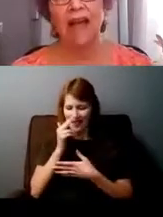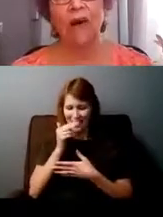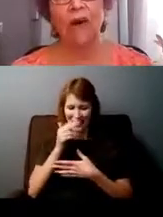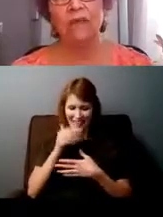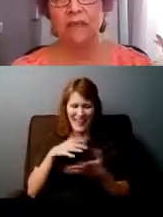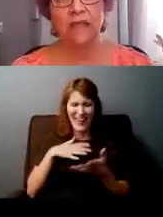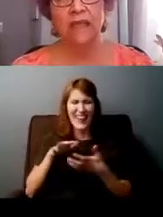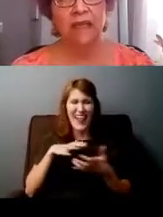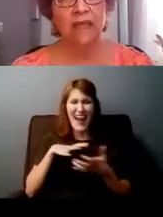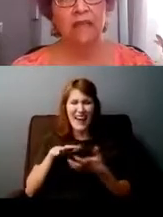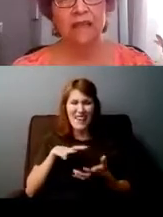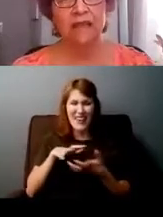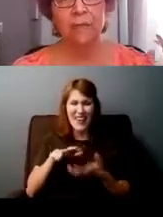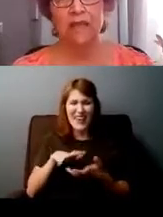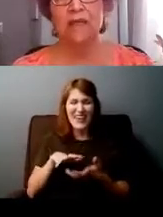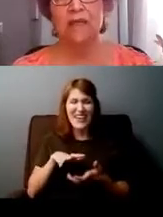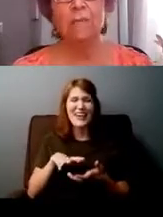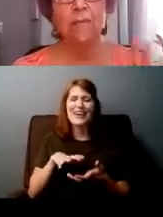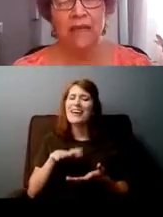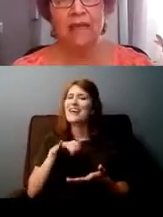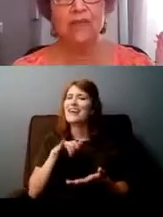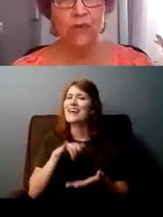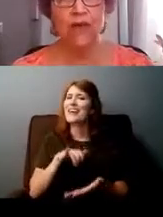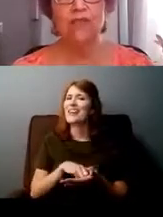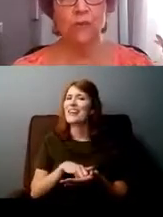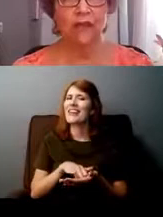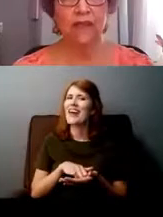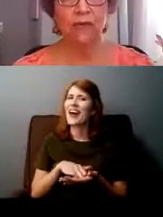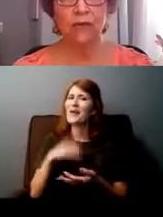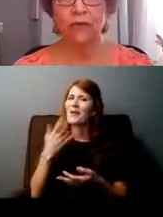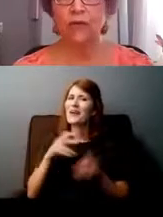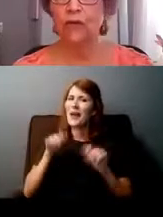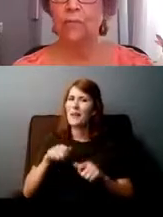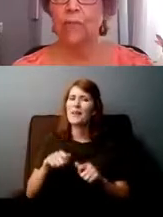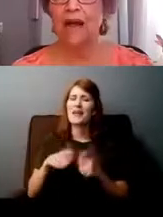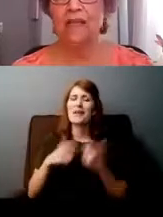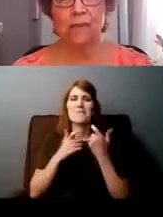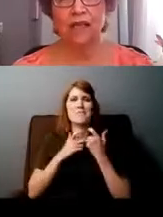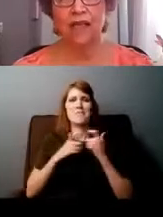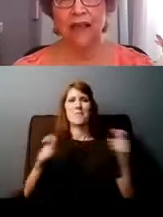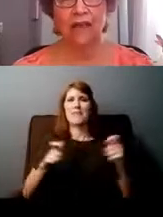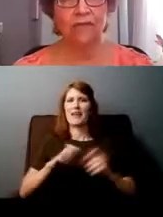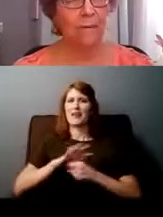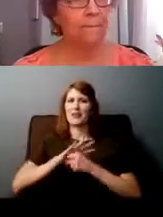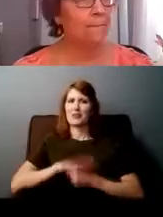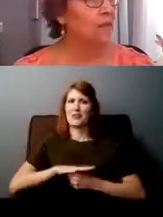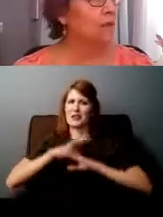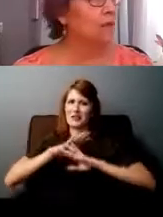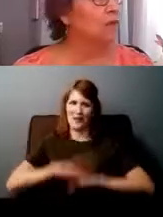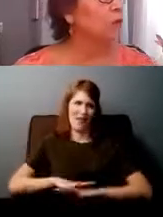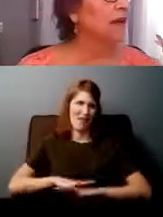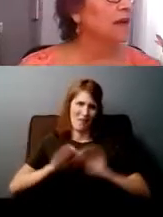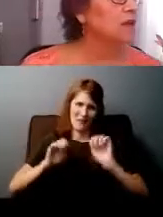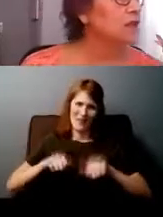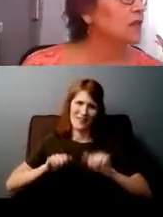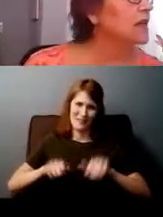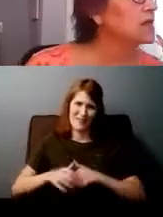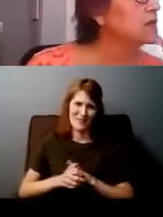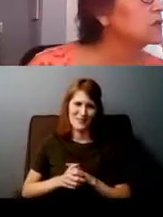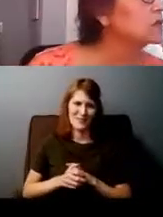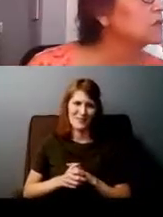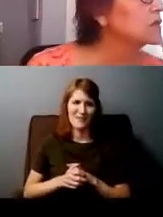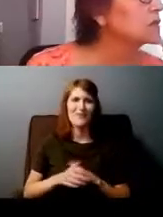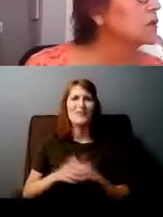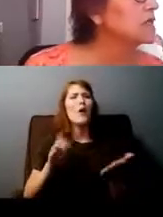out loud, it can be the biggest stress reliever you could possibly have. What else do you